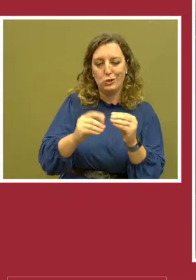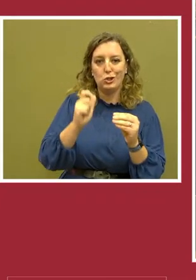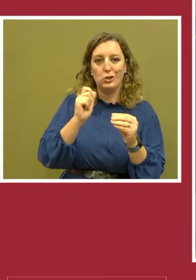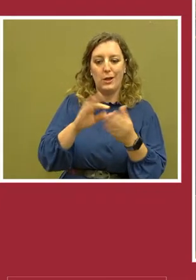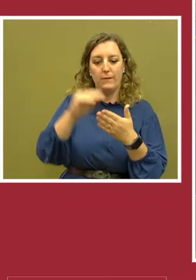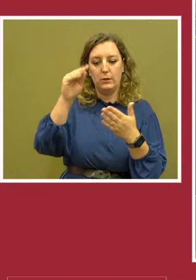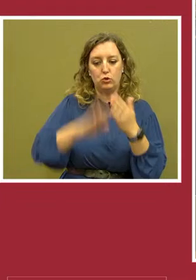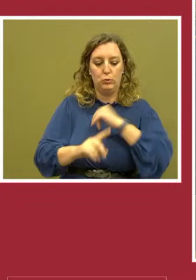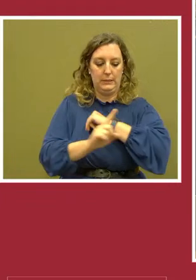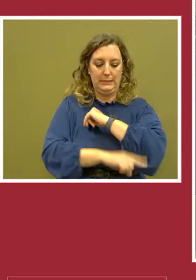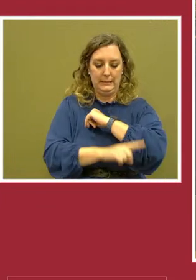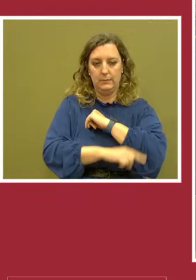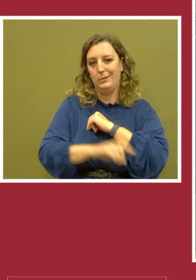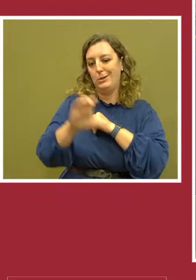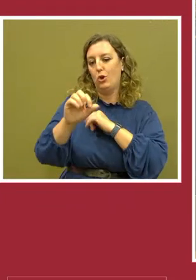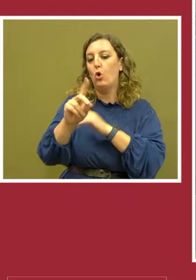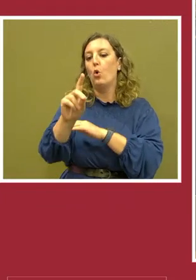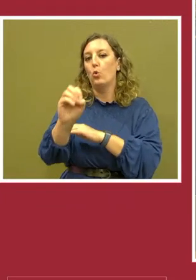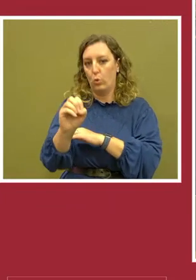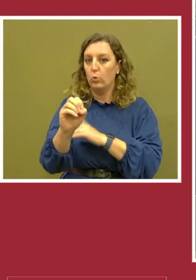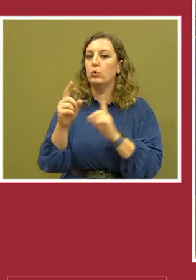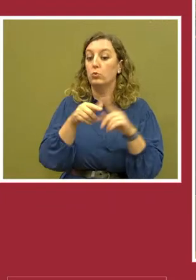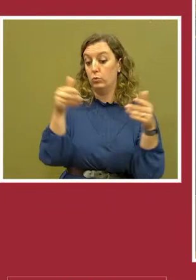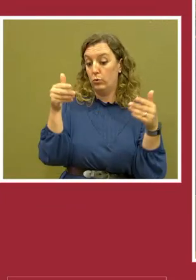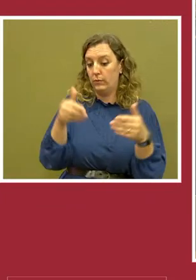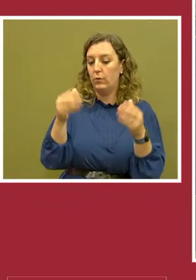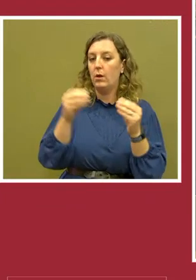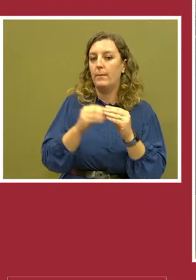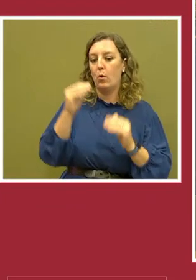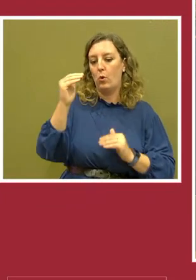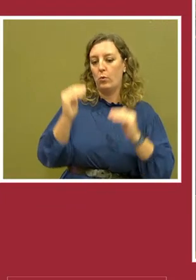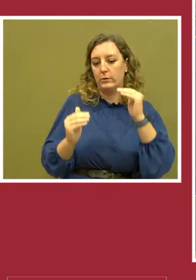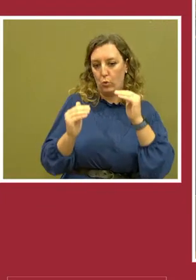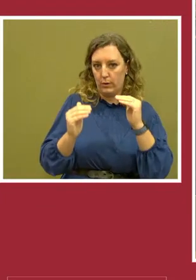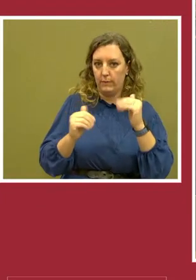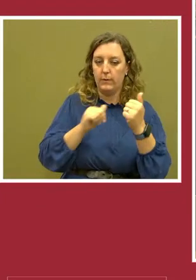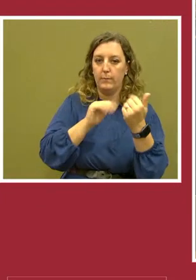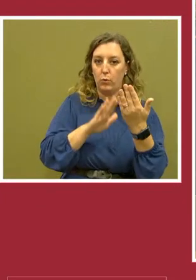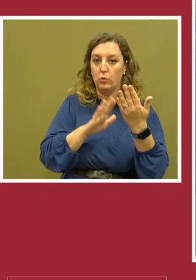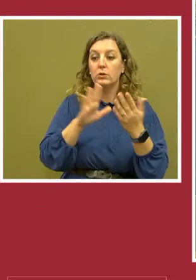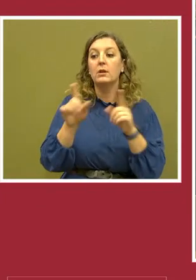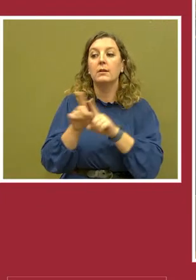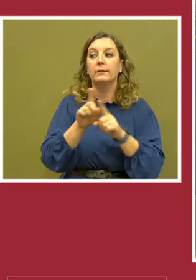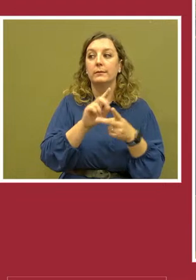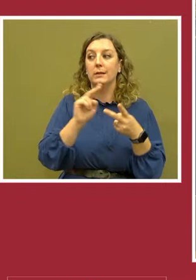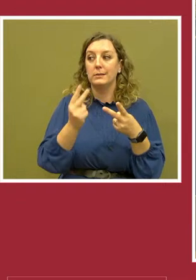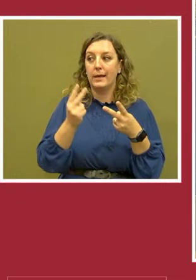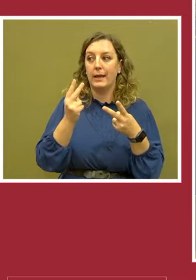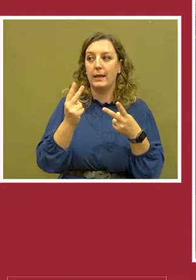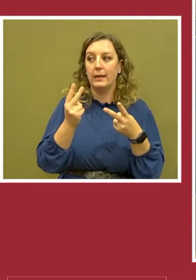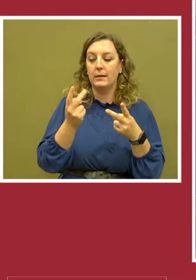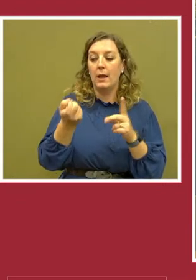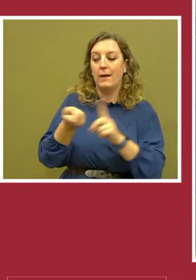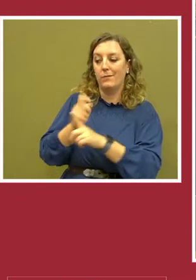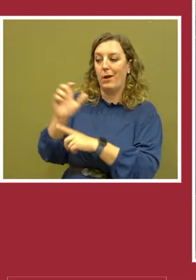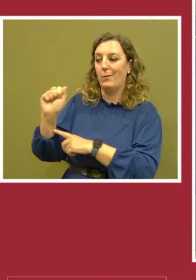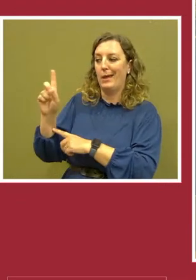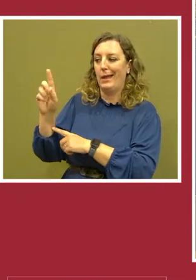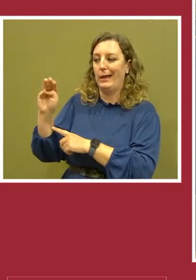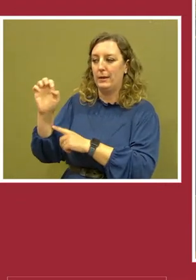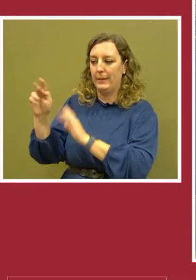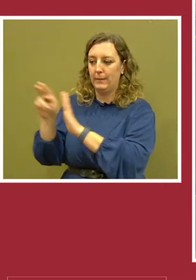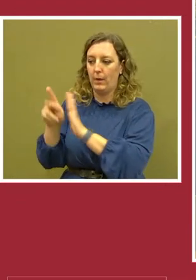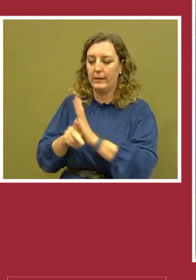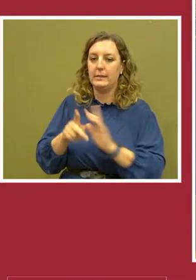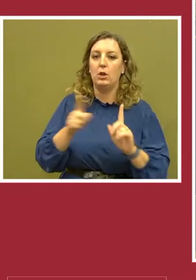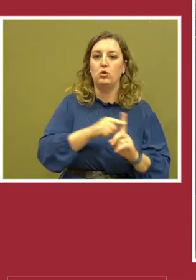the student discipline code, if you will, to focus on a more restorative approach. And secondly, to move that out of administrative policy and into